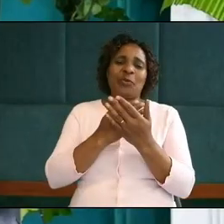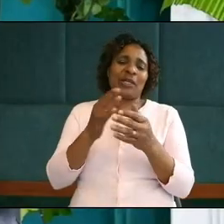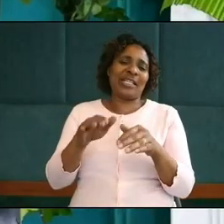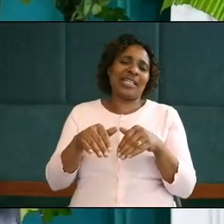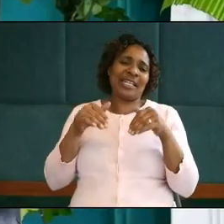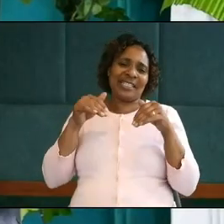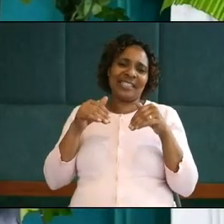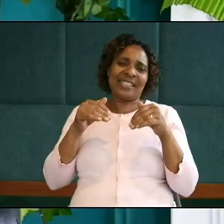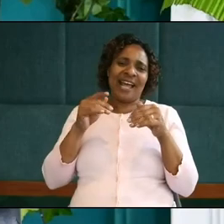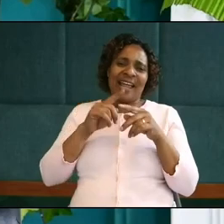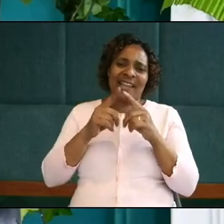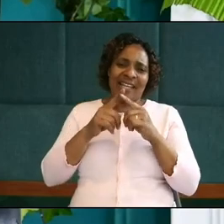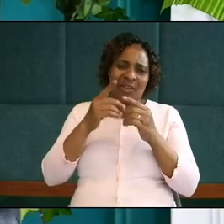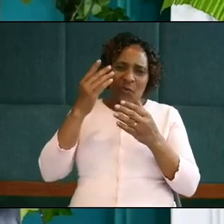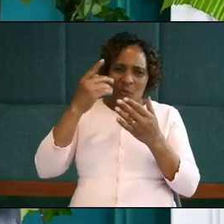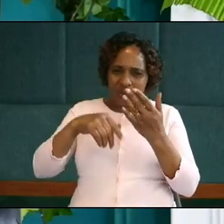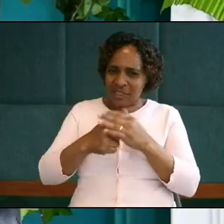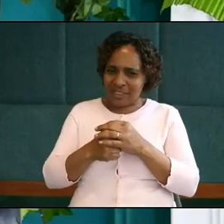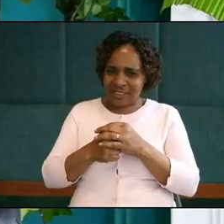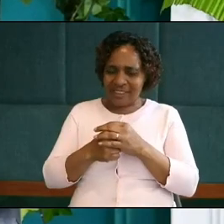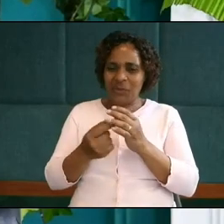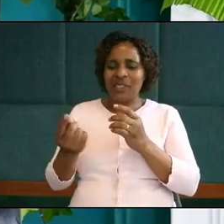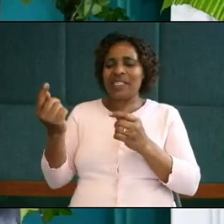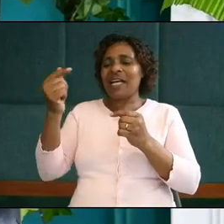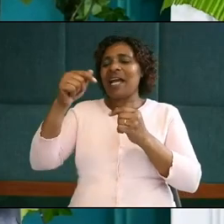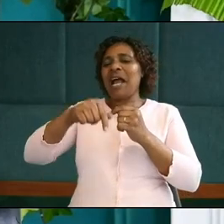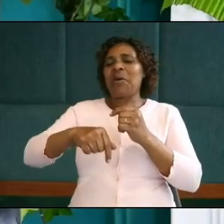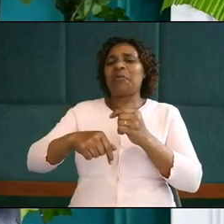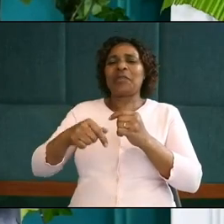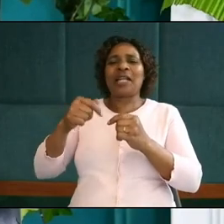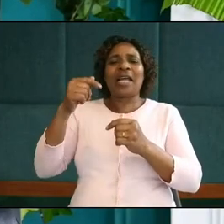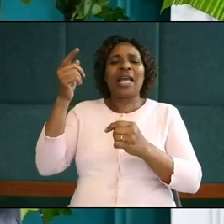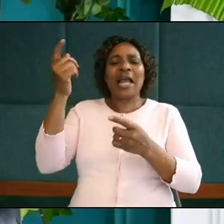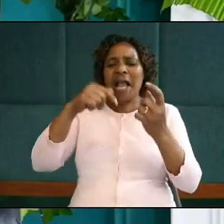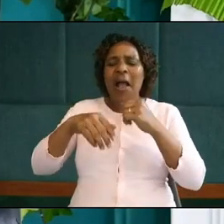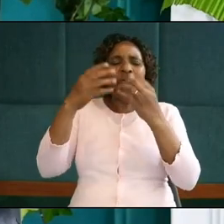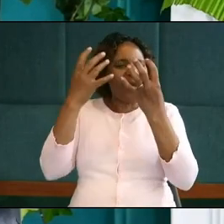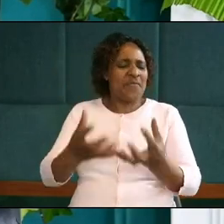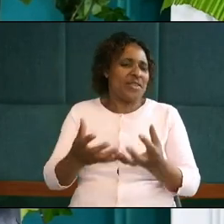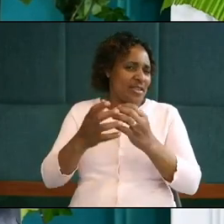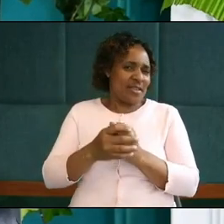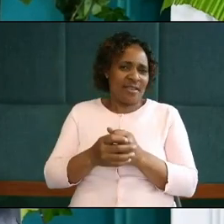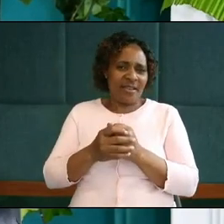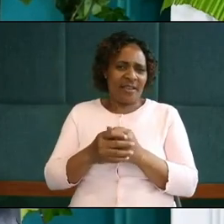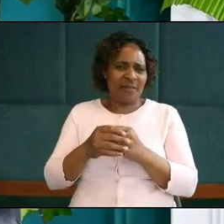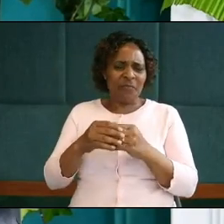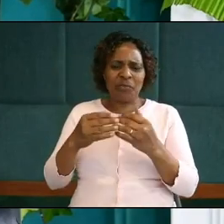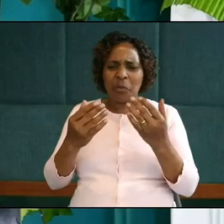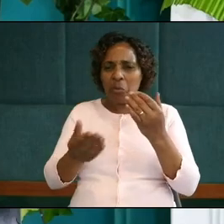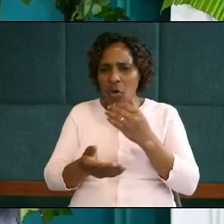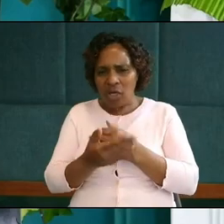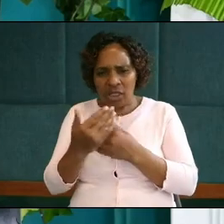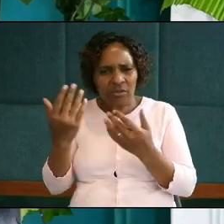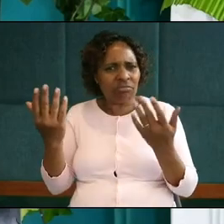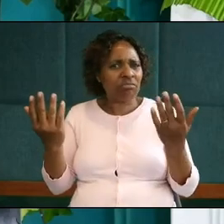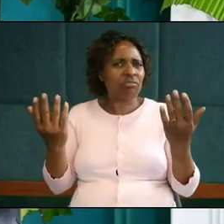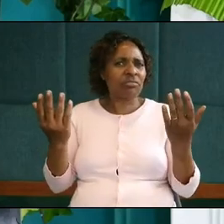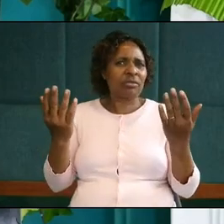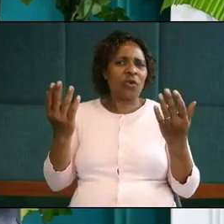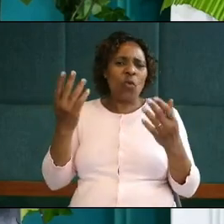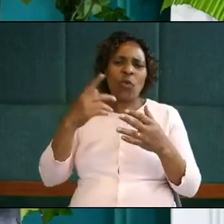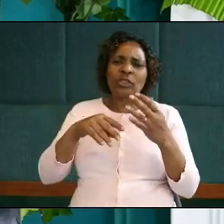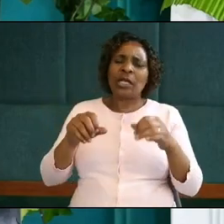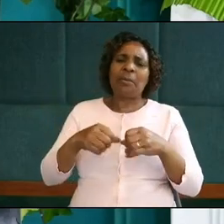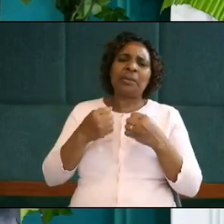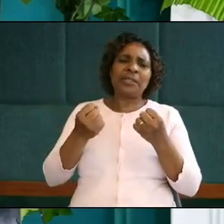But then when the consequences hit, they hit hard. Because in the morning, I'm like, is it morning? Yeah. What's